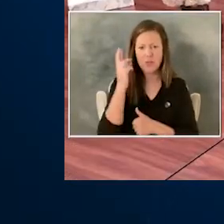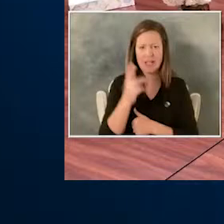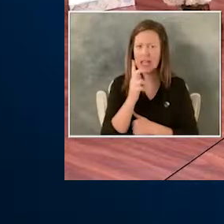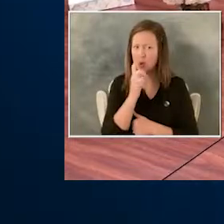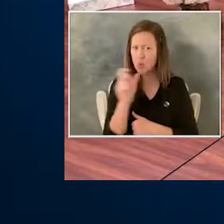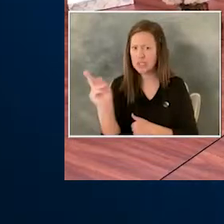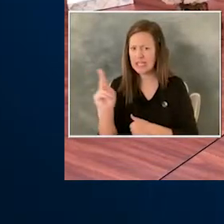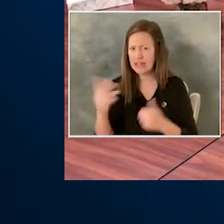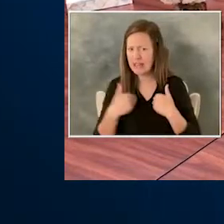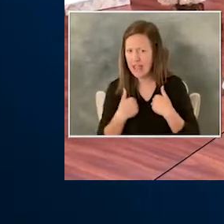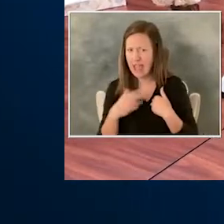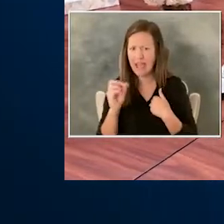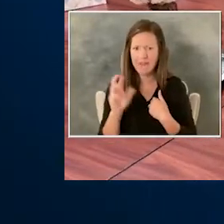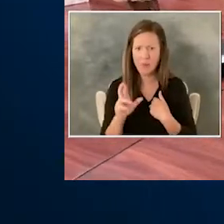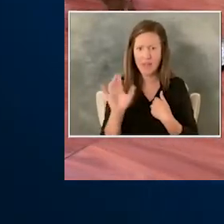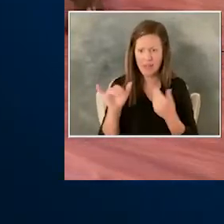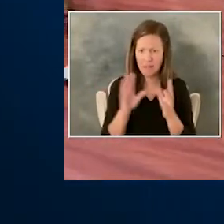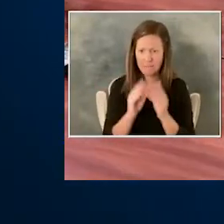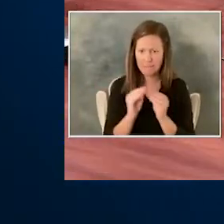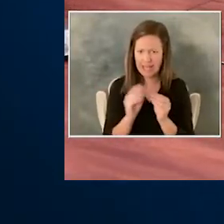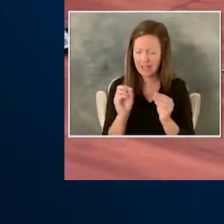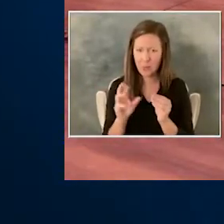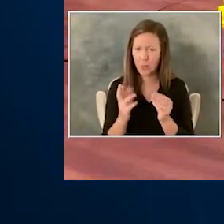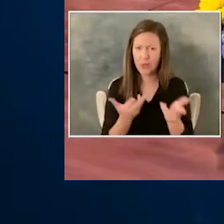have, this meeting that we're looking at right now?